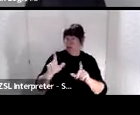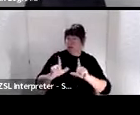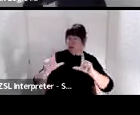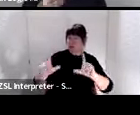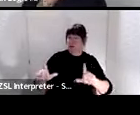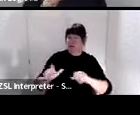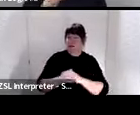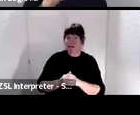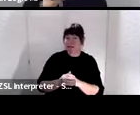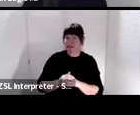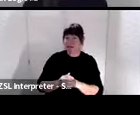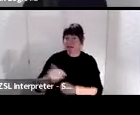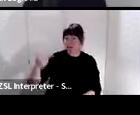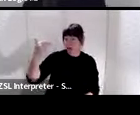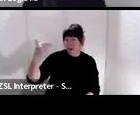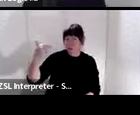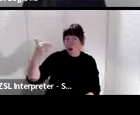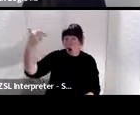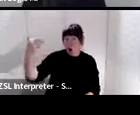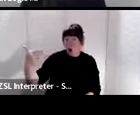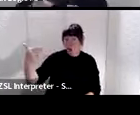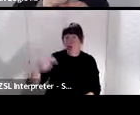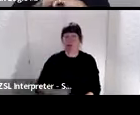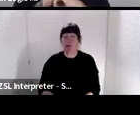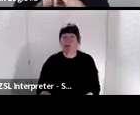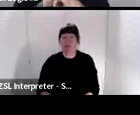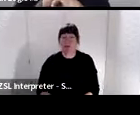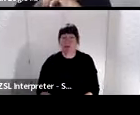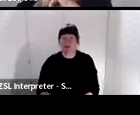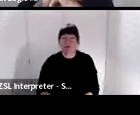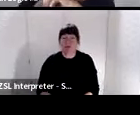you'd like to turn on your camera and